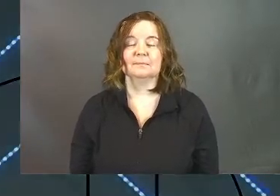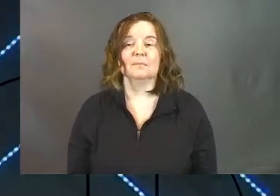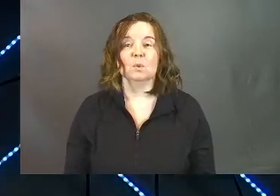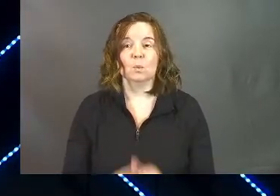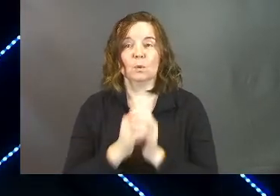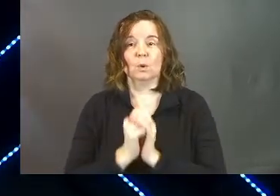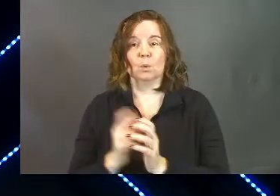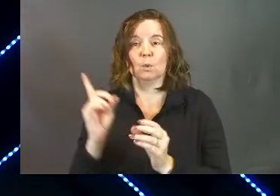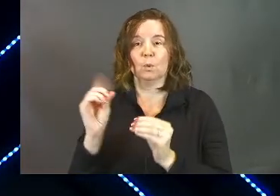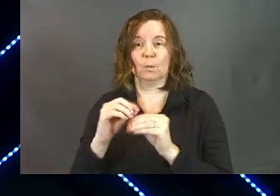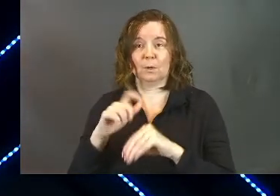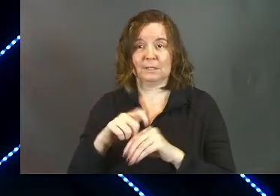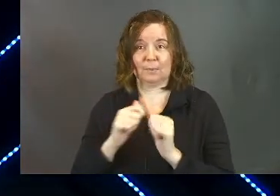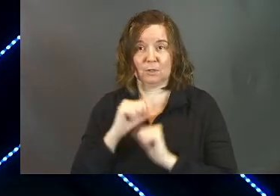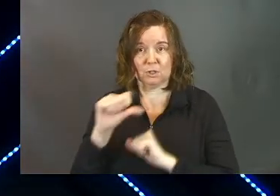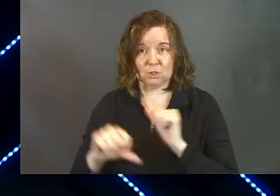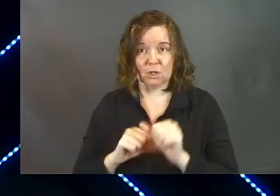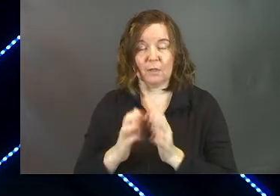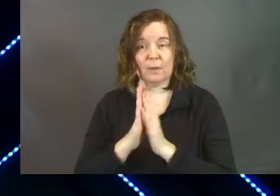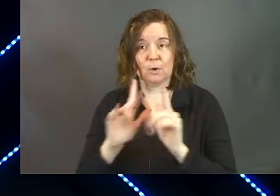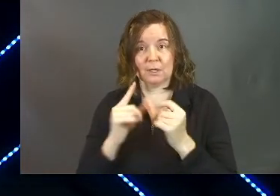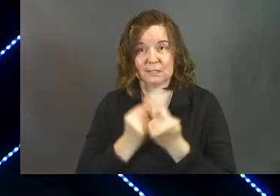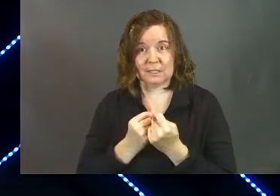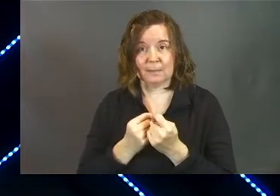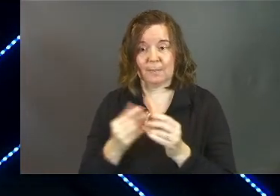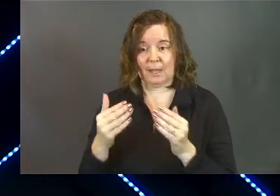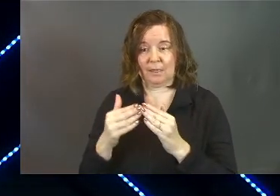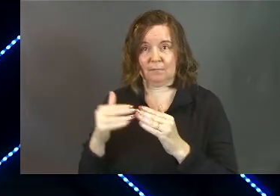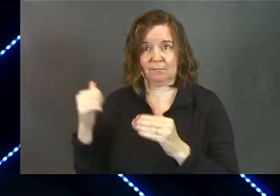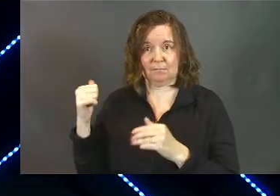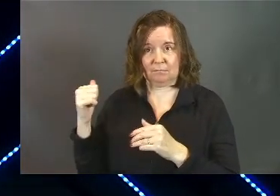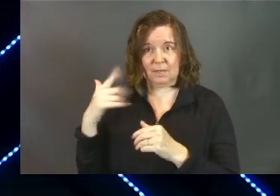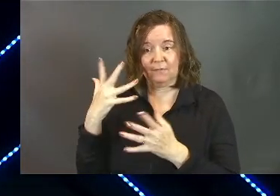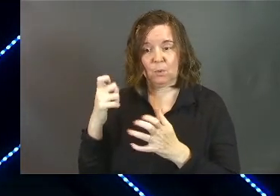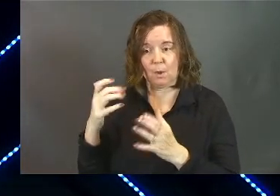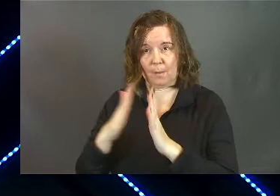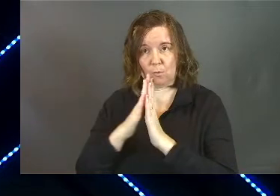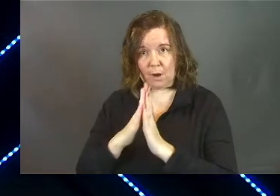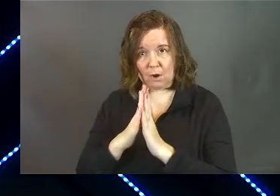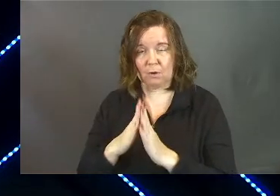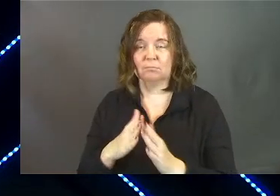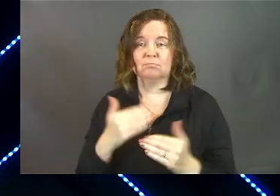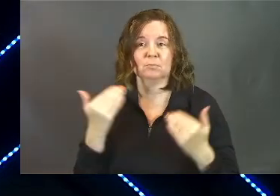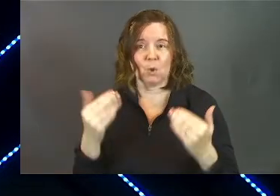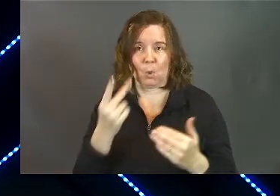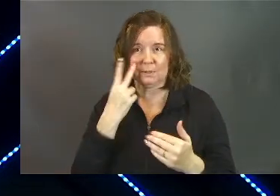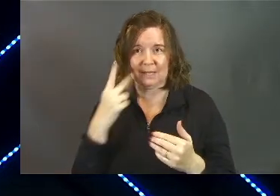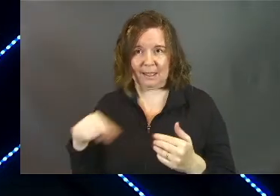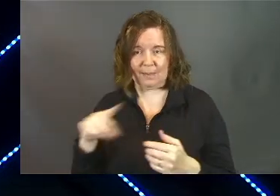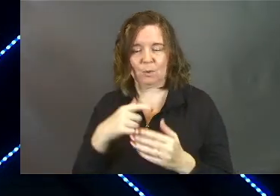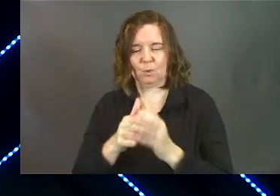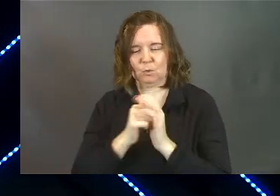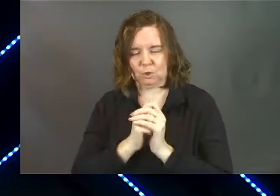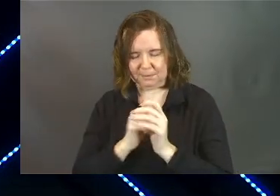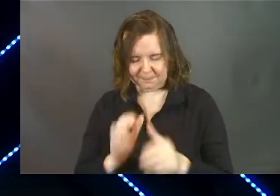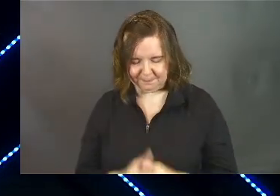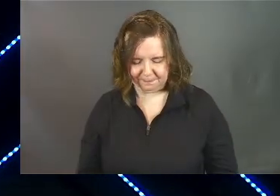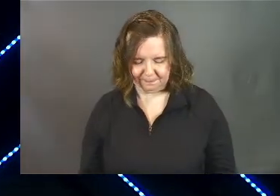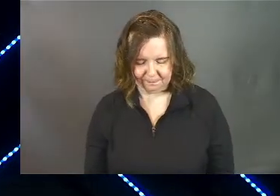going to worship one more time with each other. There are prayer teams in the back of the room over here. If you want prayer, please go see them. But we're going to worship.